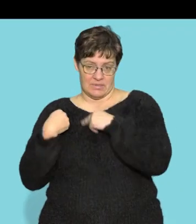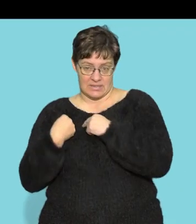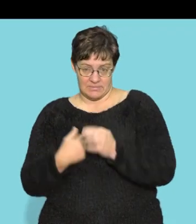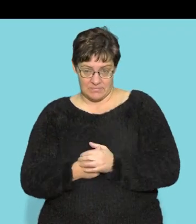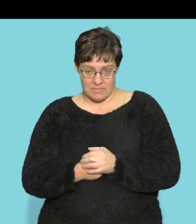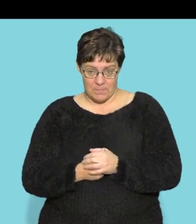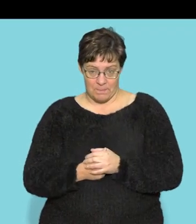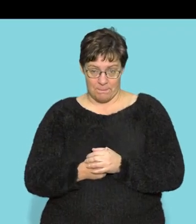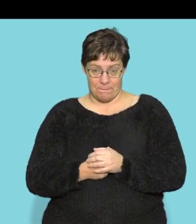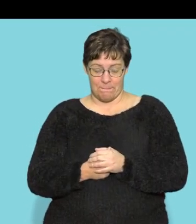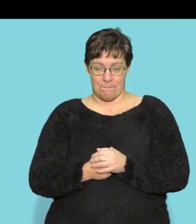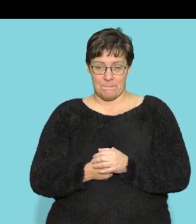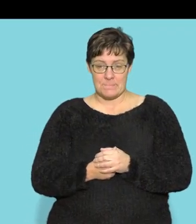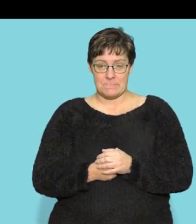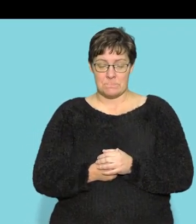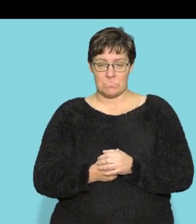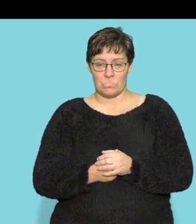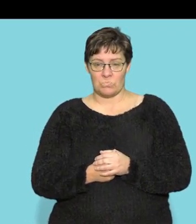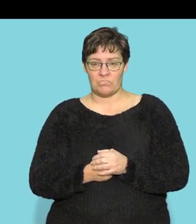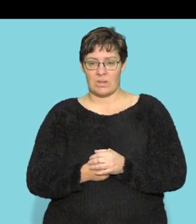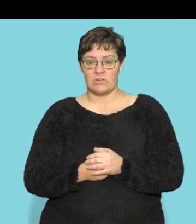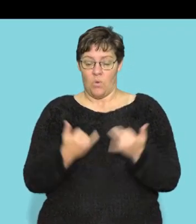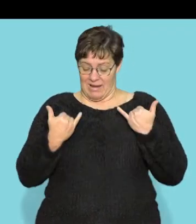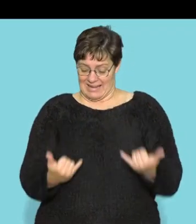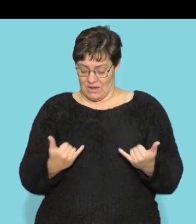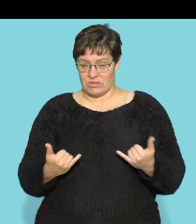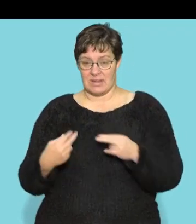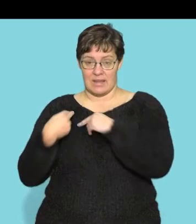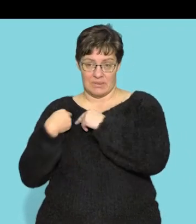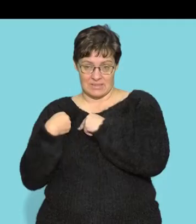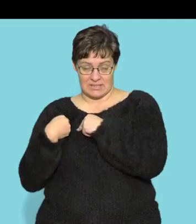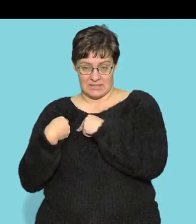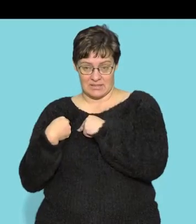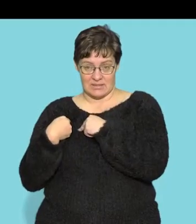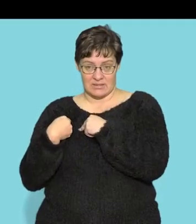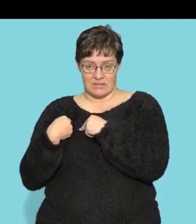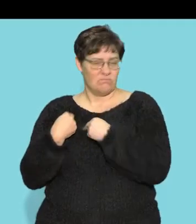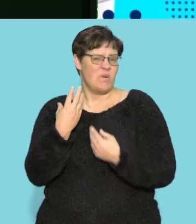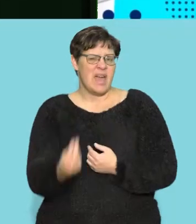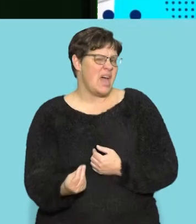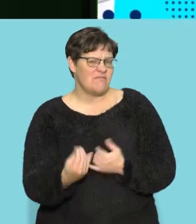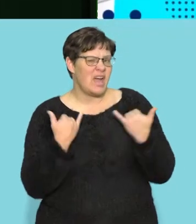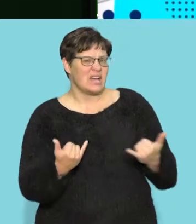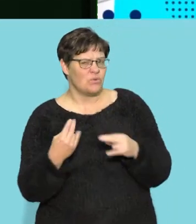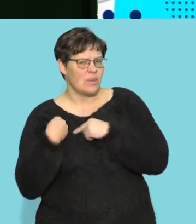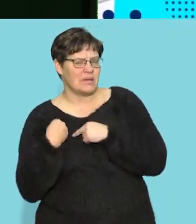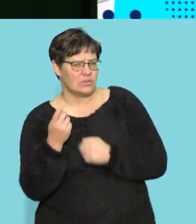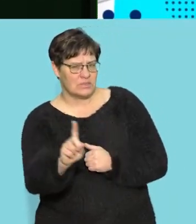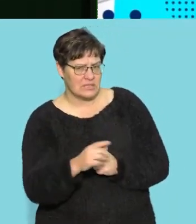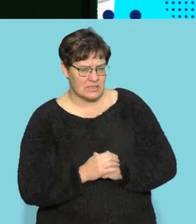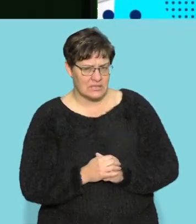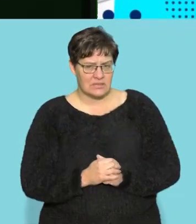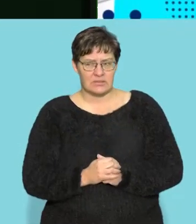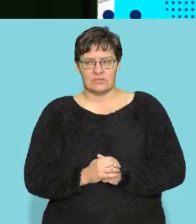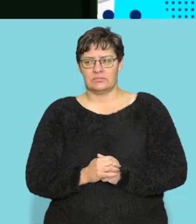liability. Okay. Then you bring in your current liabilities. What do you have under current liabilities?